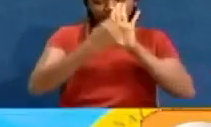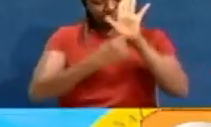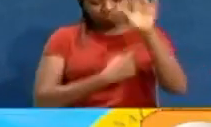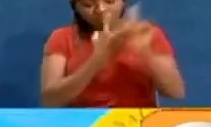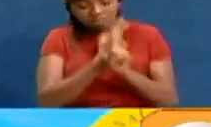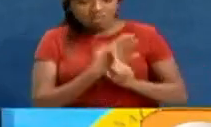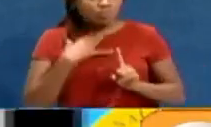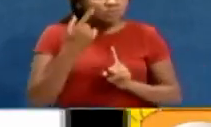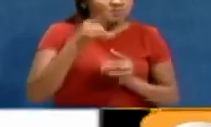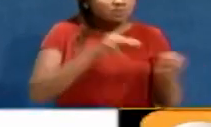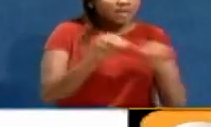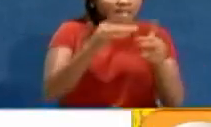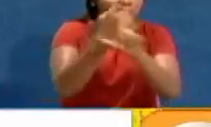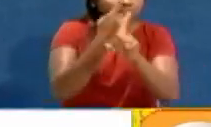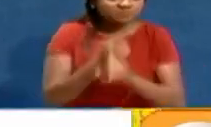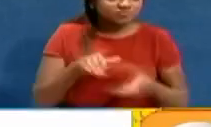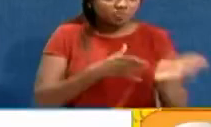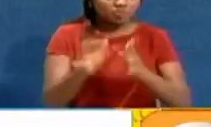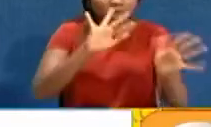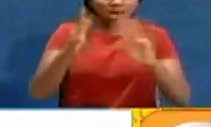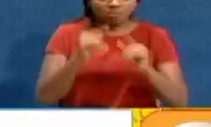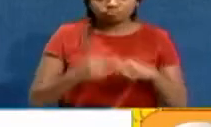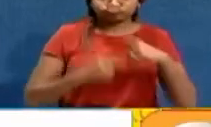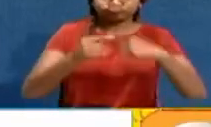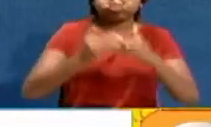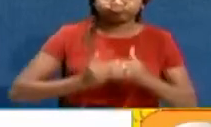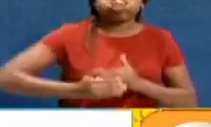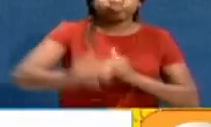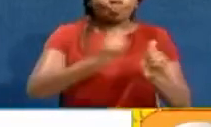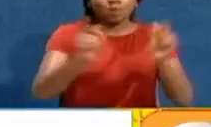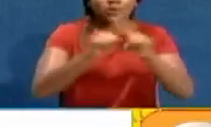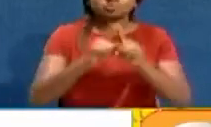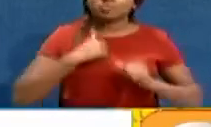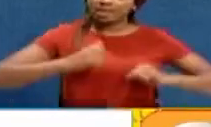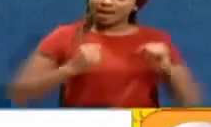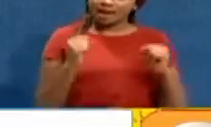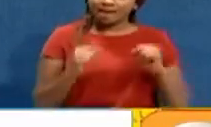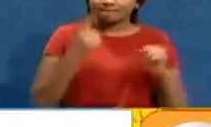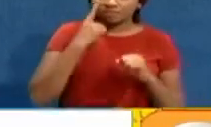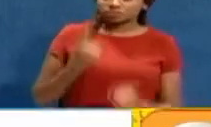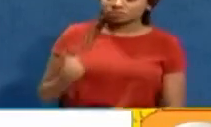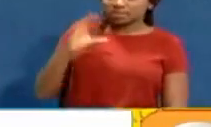find mechanisms in how that can continue forward. And so I'm glad to know that CS Amina is on